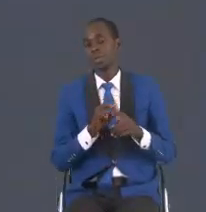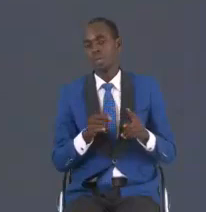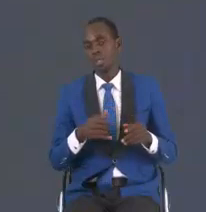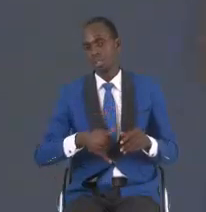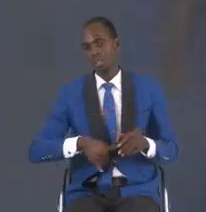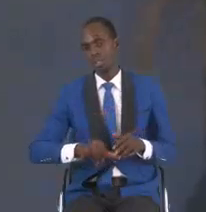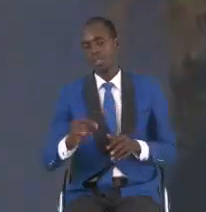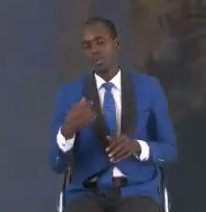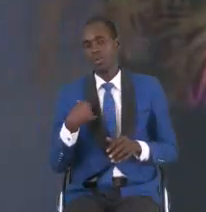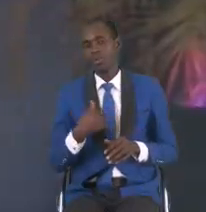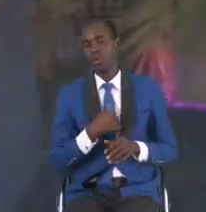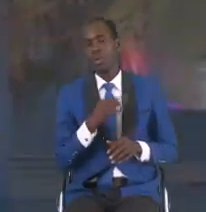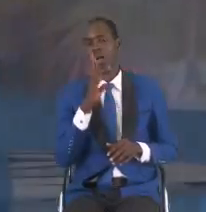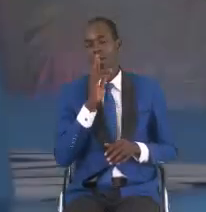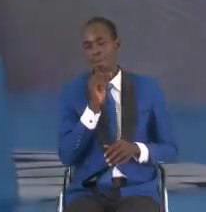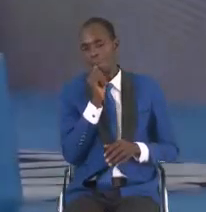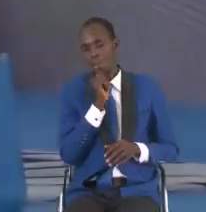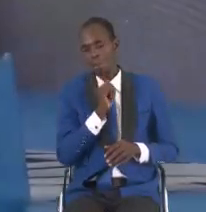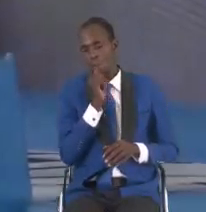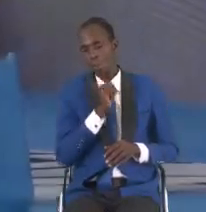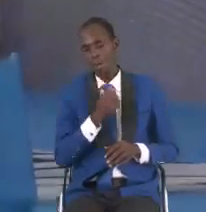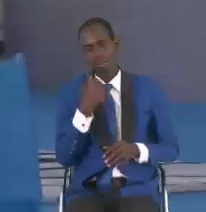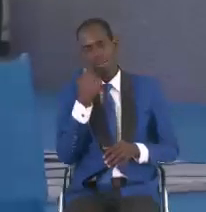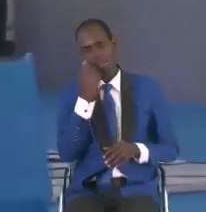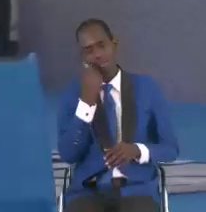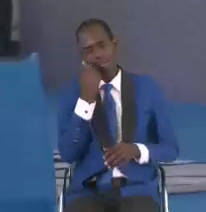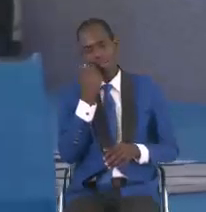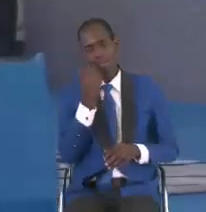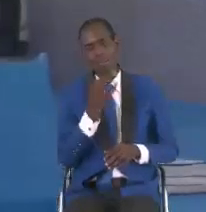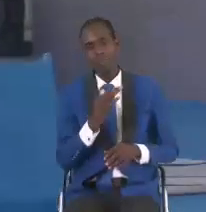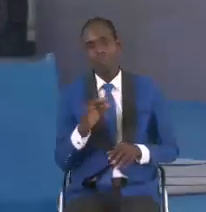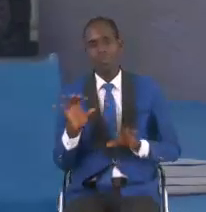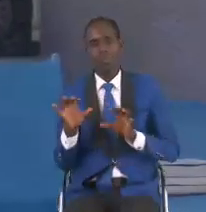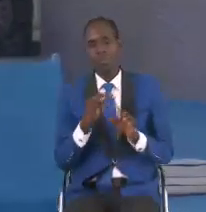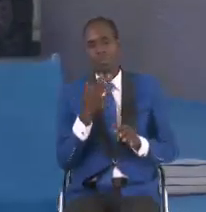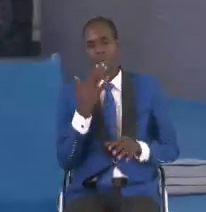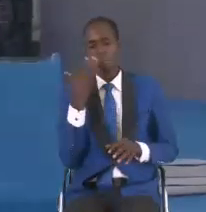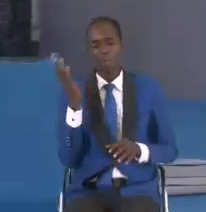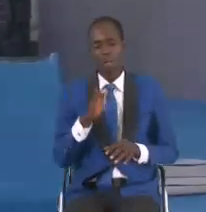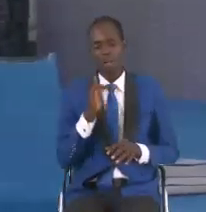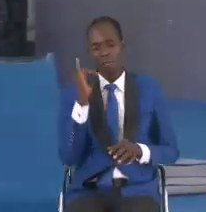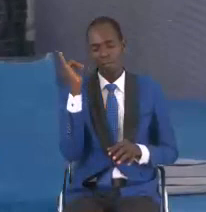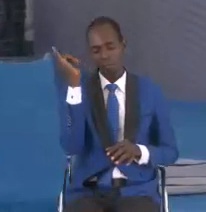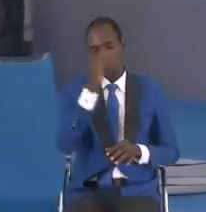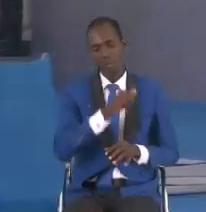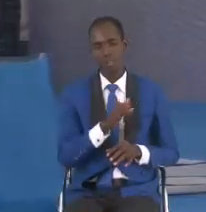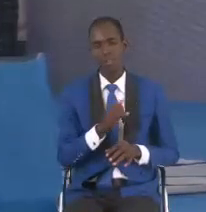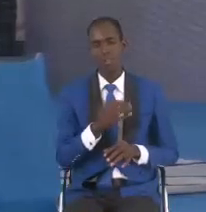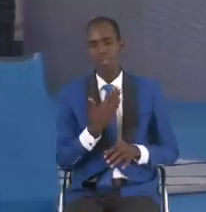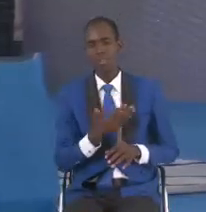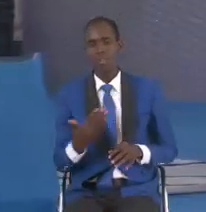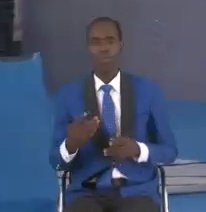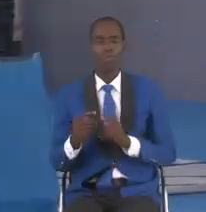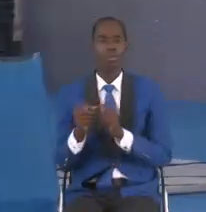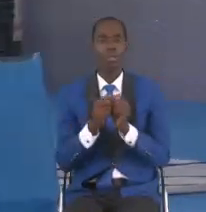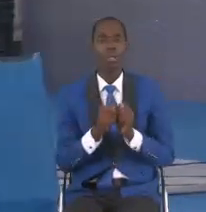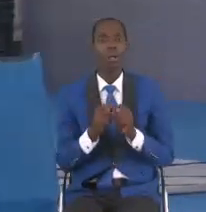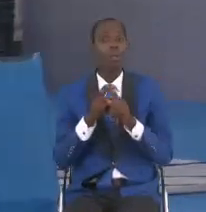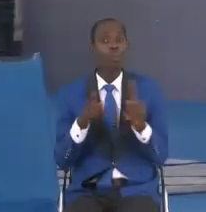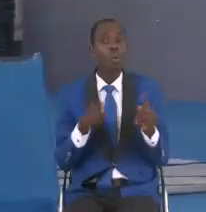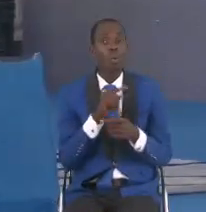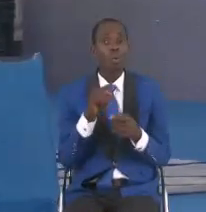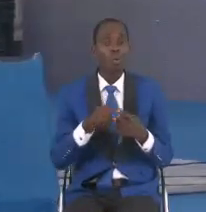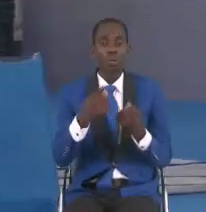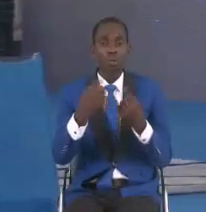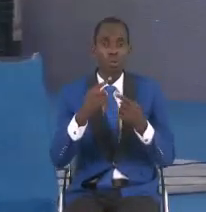are privately, we're doing foolish and silly, sinful things together. But when you come to the